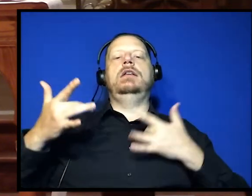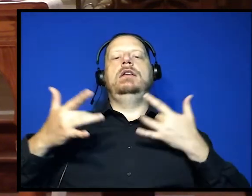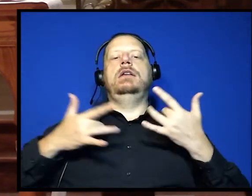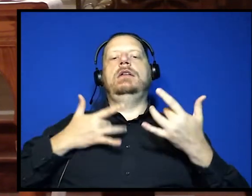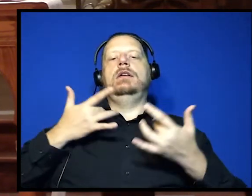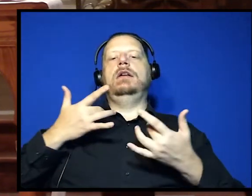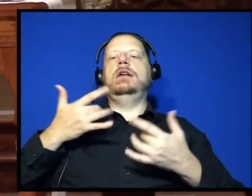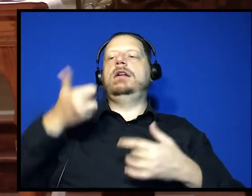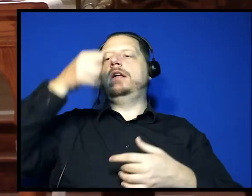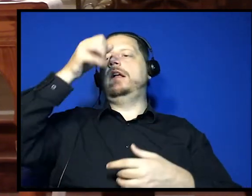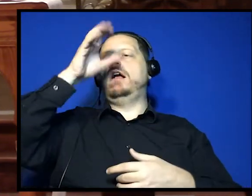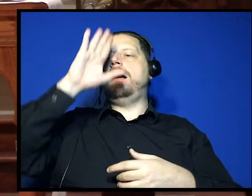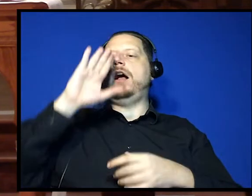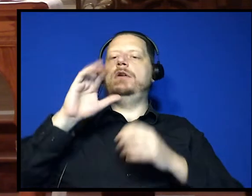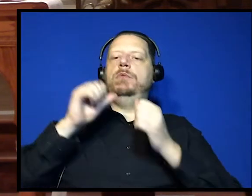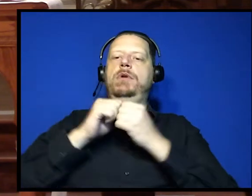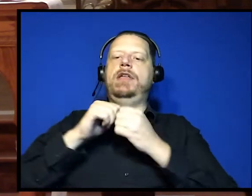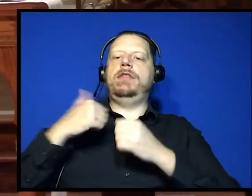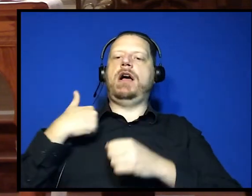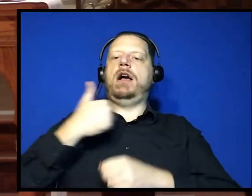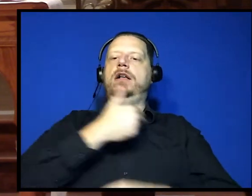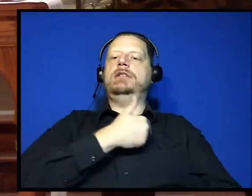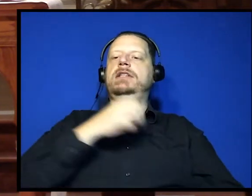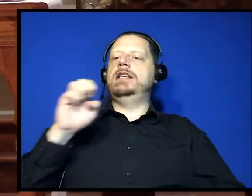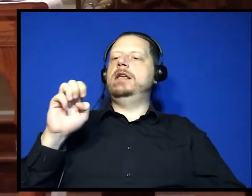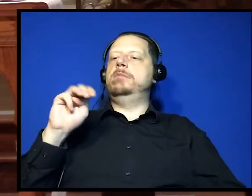delight. O God, with us,